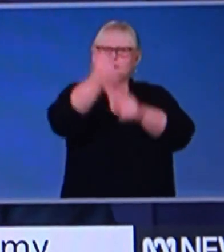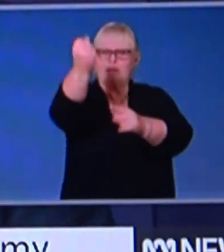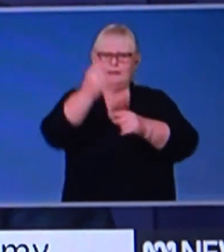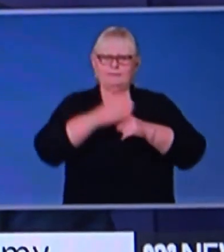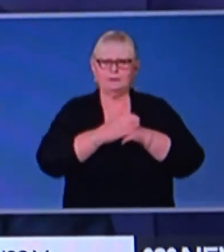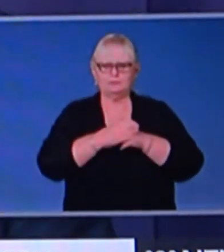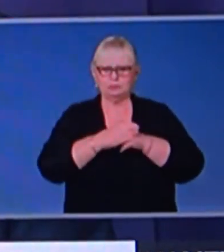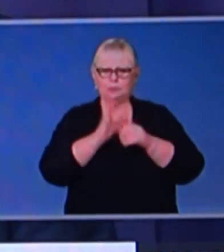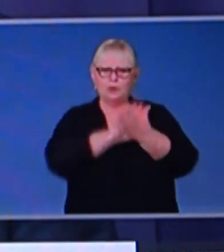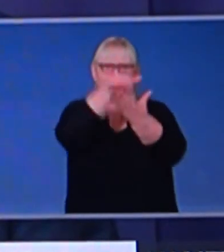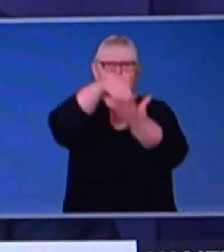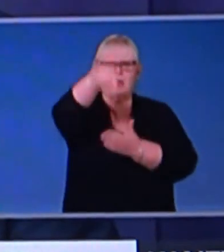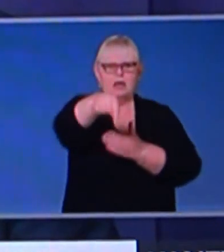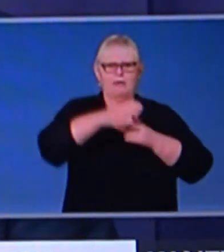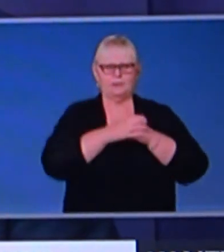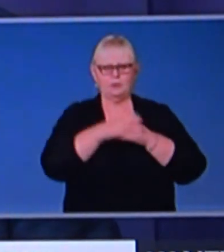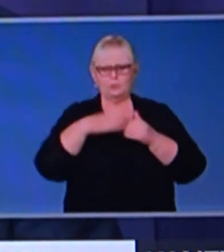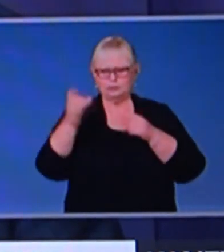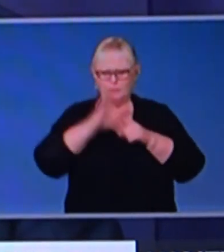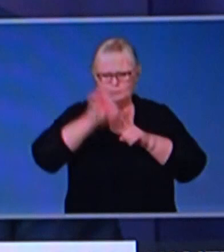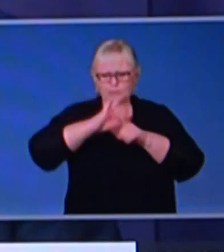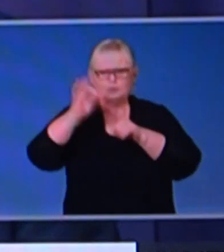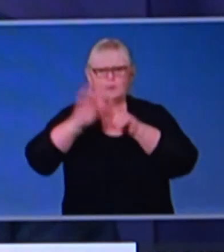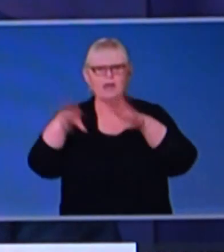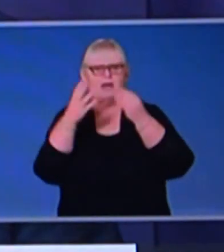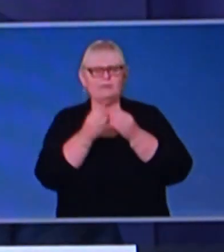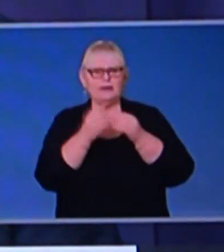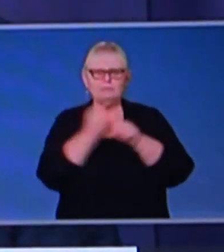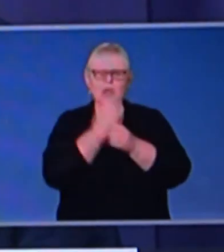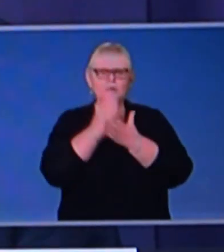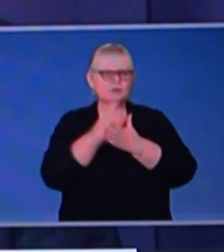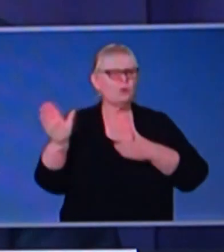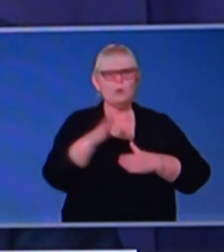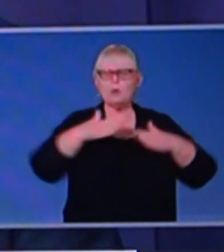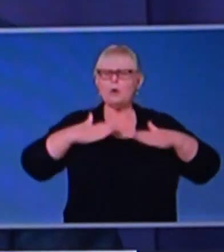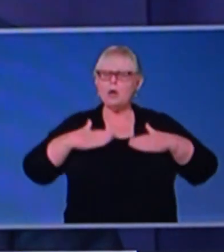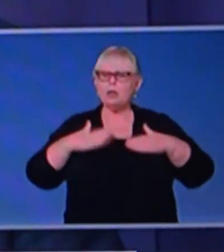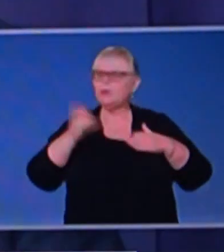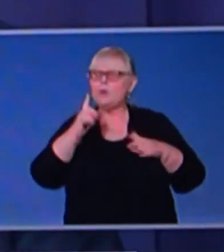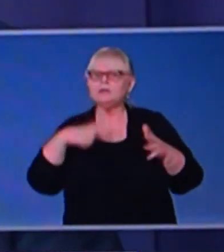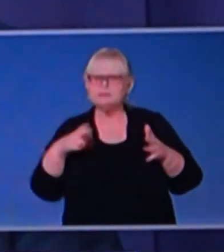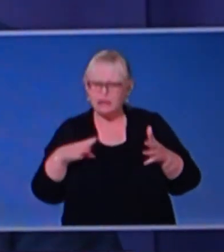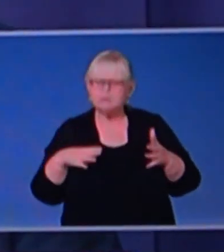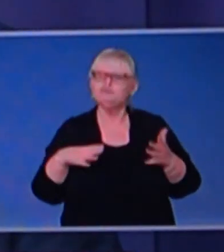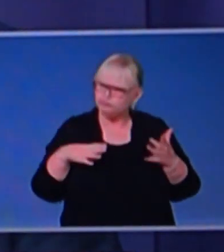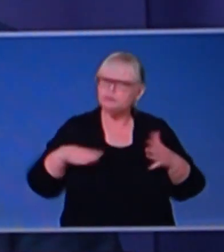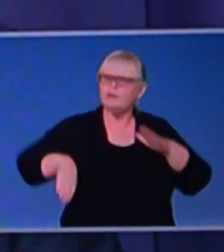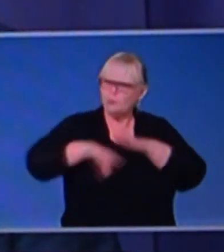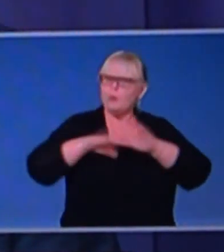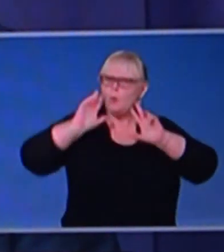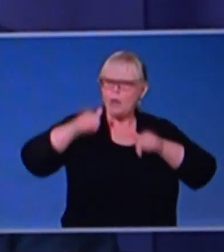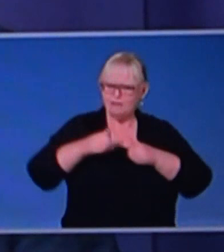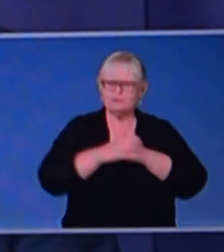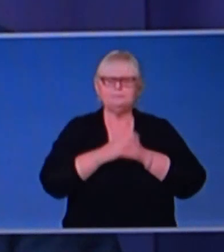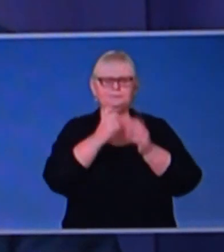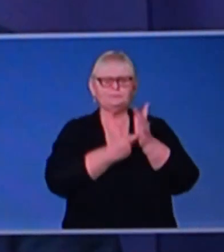restoration of key elements of our economy, and to ensure that the broader health needs of Australians are also being addressed. Christine